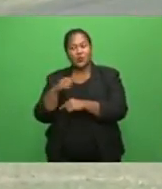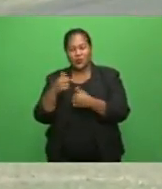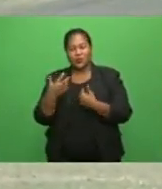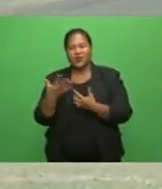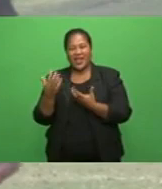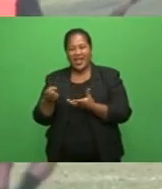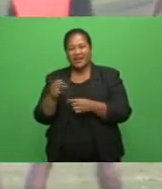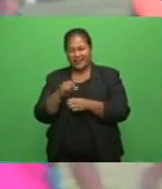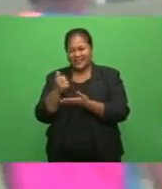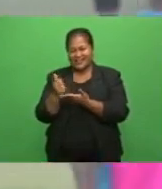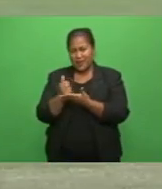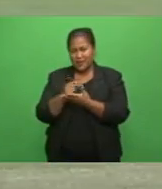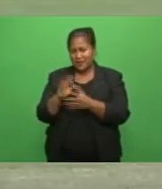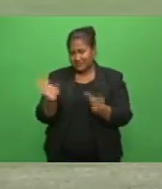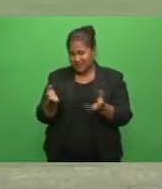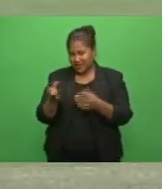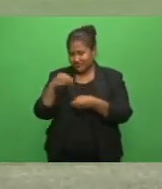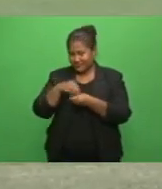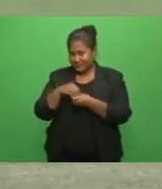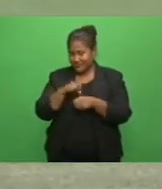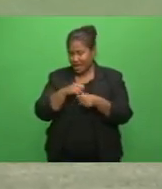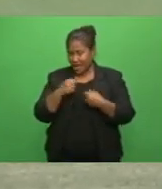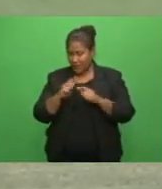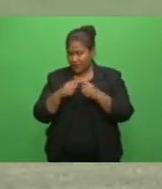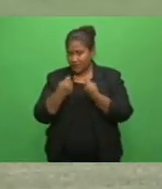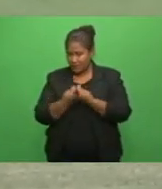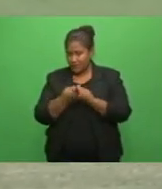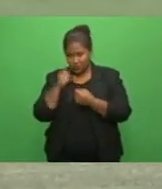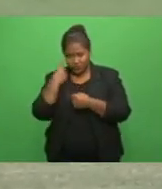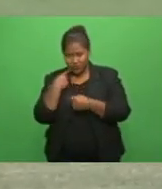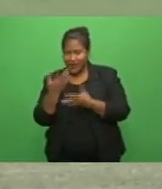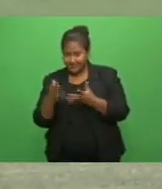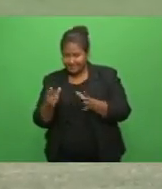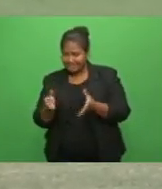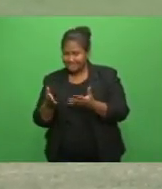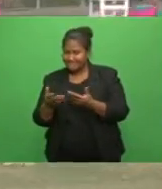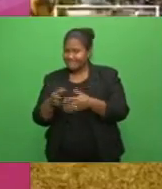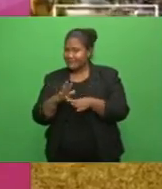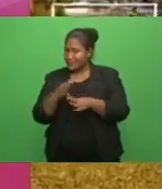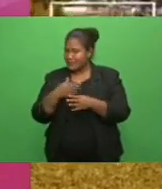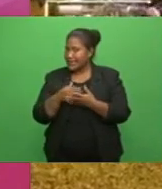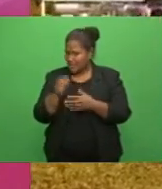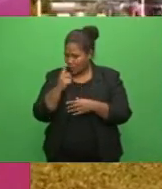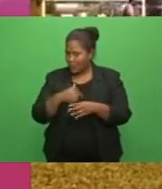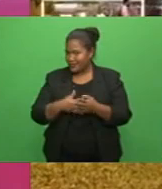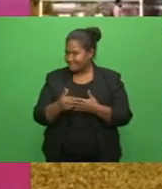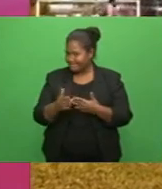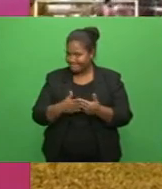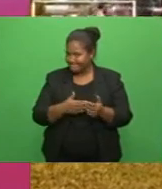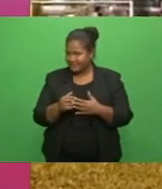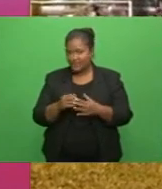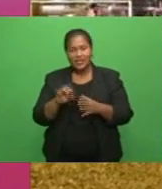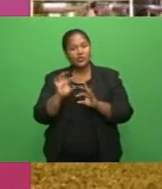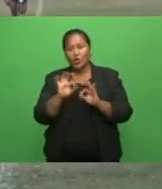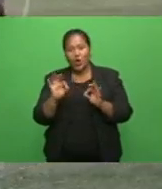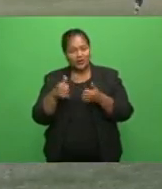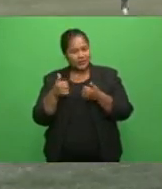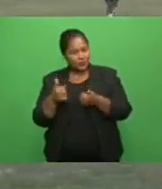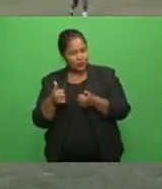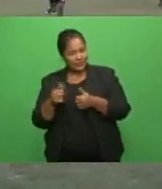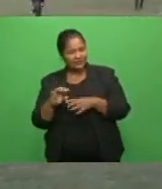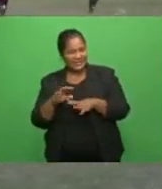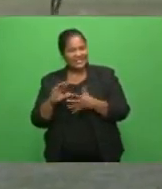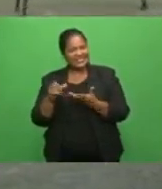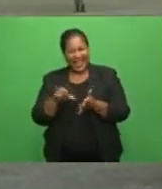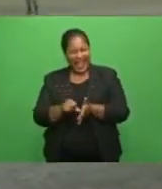number of players that played for us last season. But nonetheless, it will be a tough encounter, but we are expected to match them. While